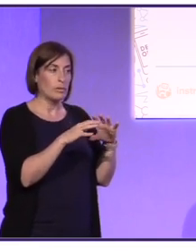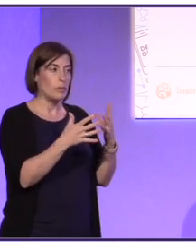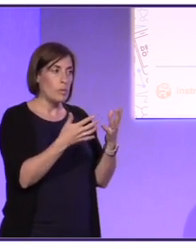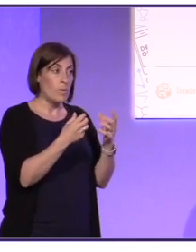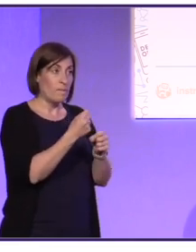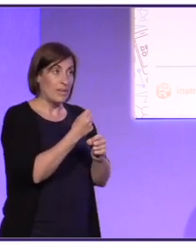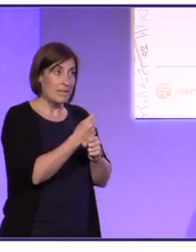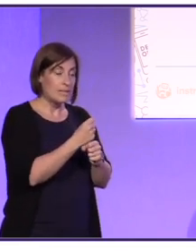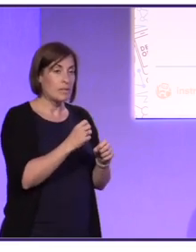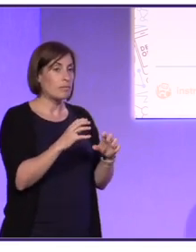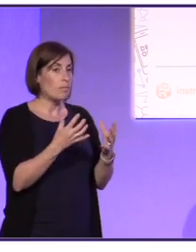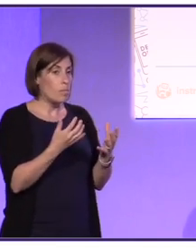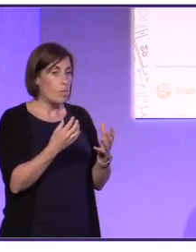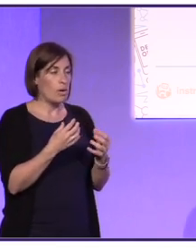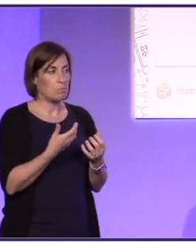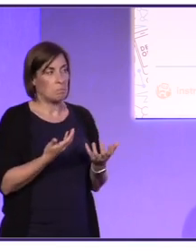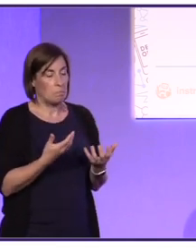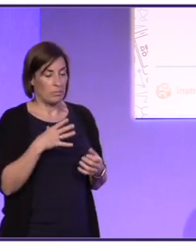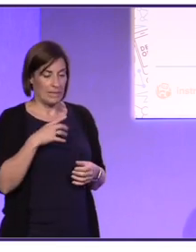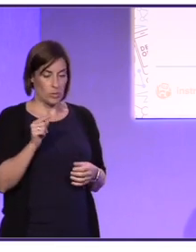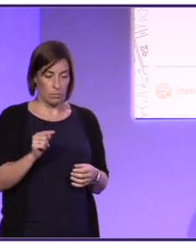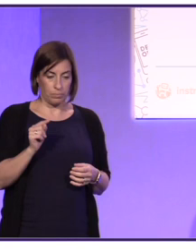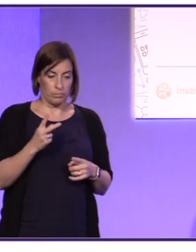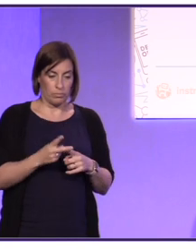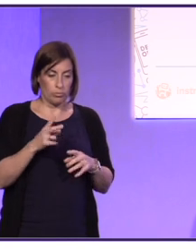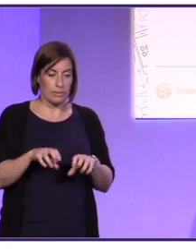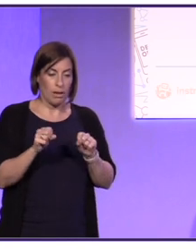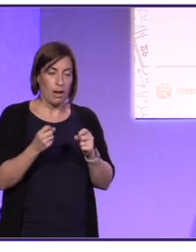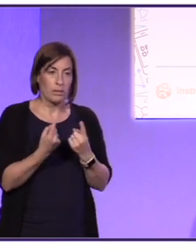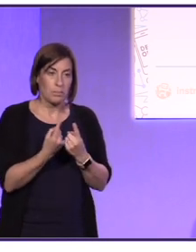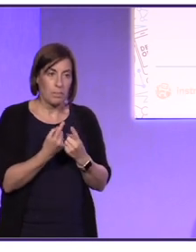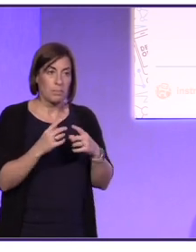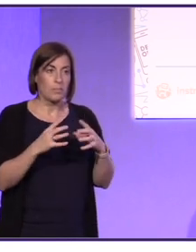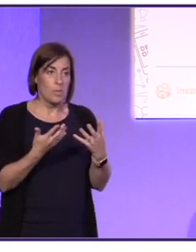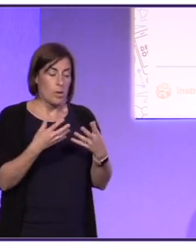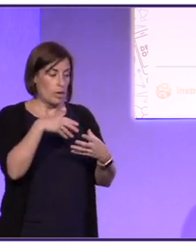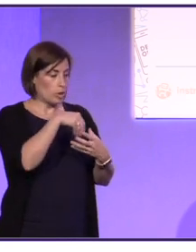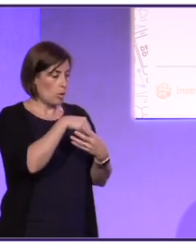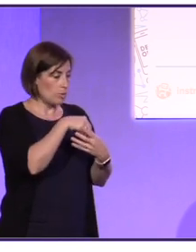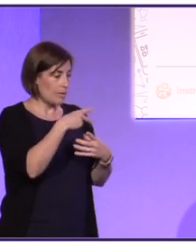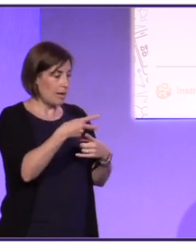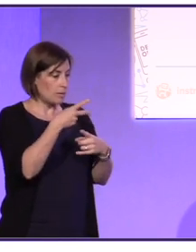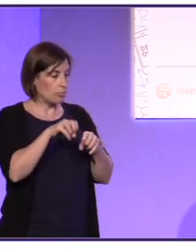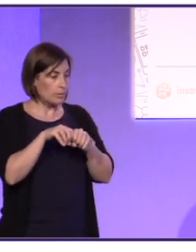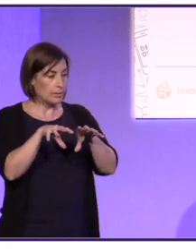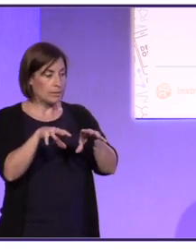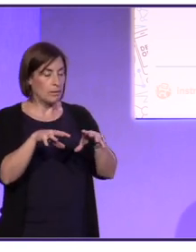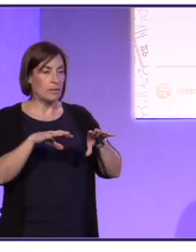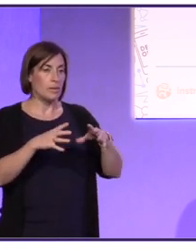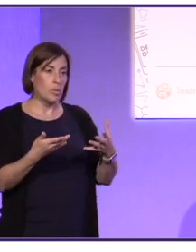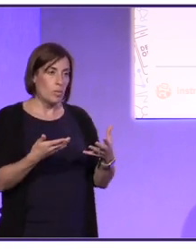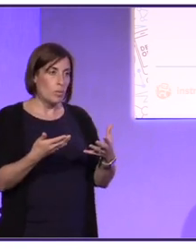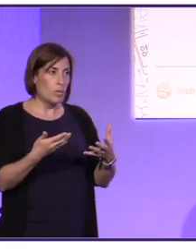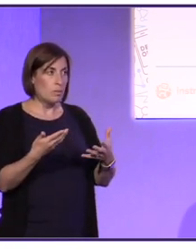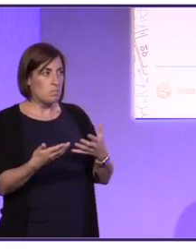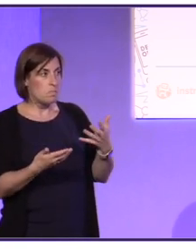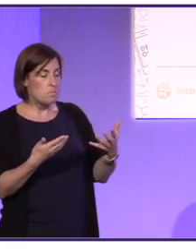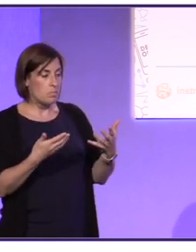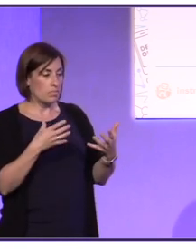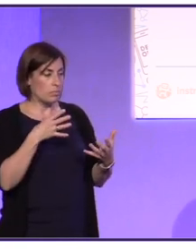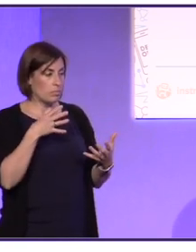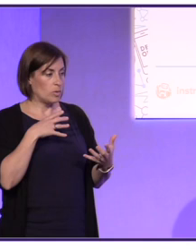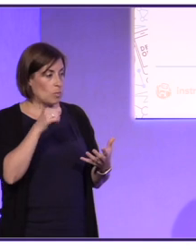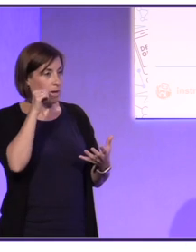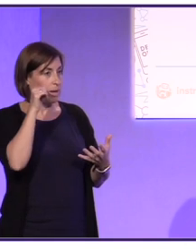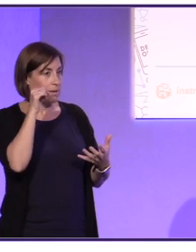Do I just need to restart something? Do I need to replay content through? Or simply that, do I need to